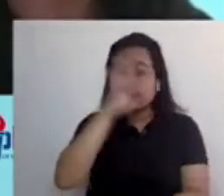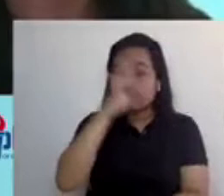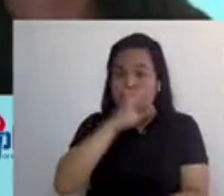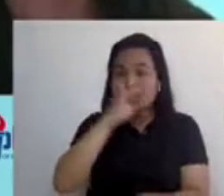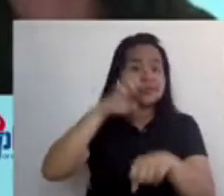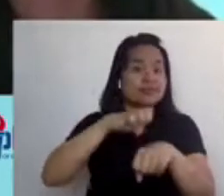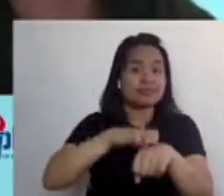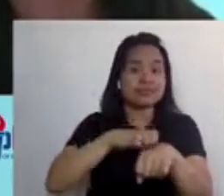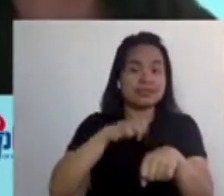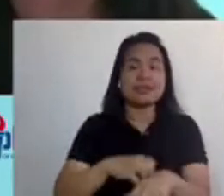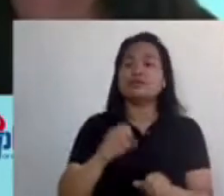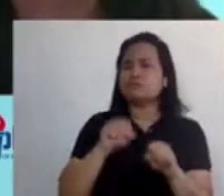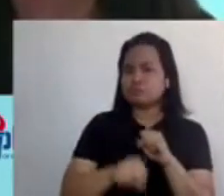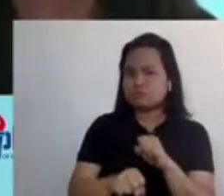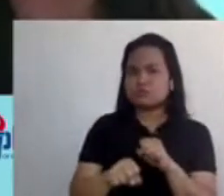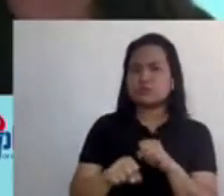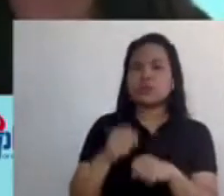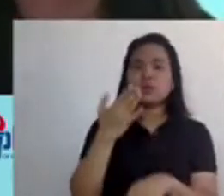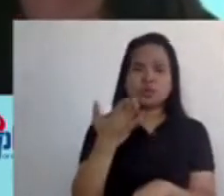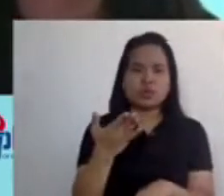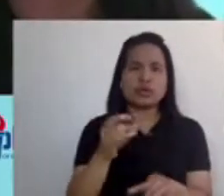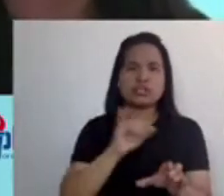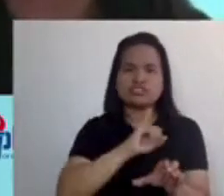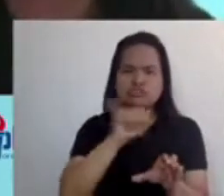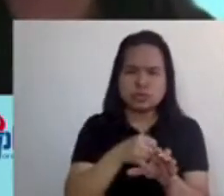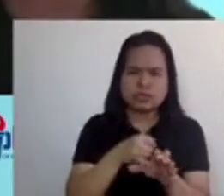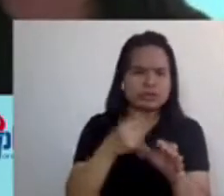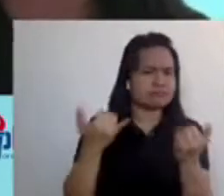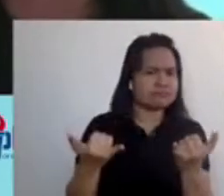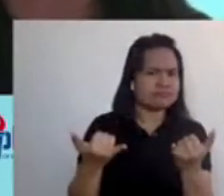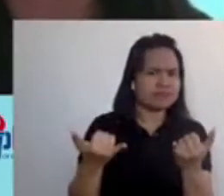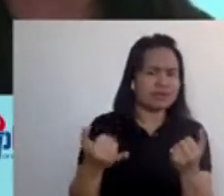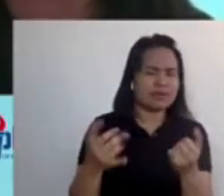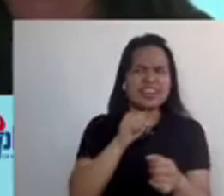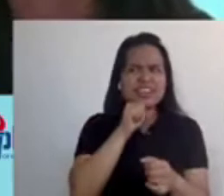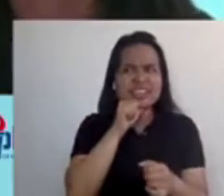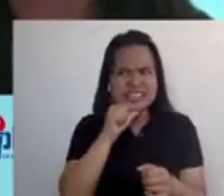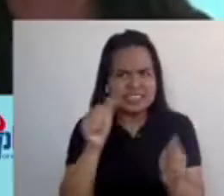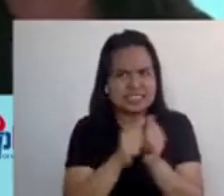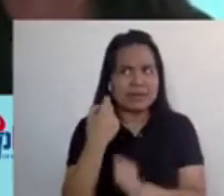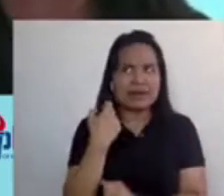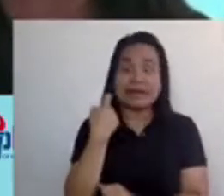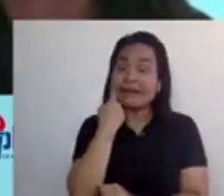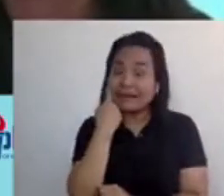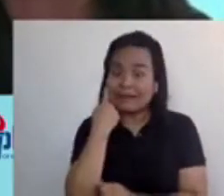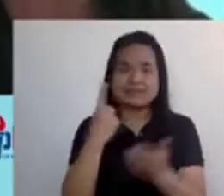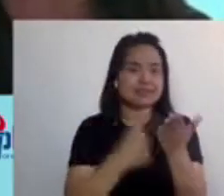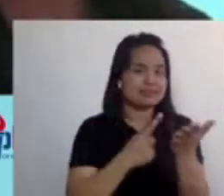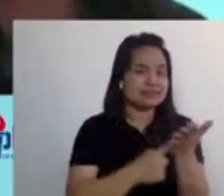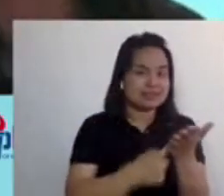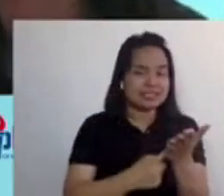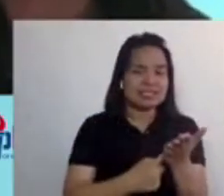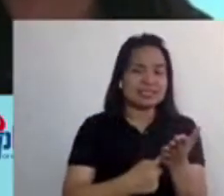So if you are just joining us now and you weren't able to join us earlier when I discussed this objective under